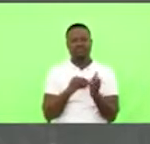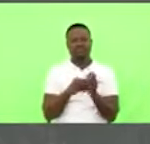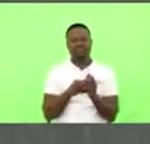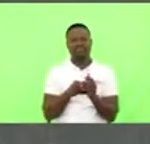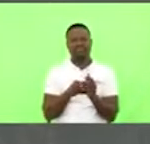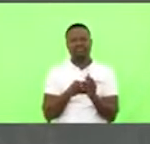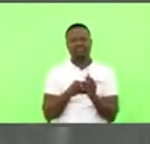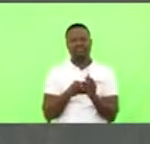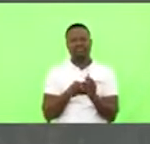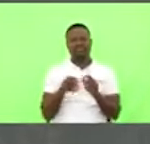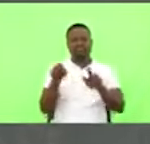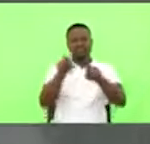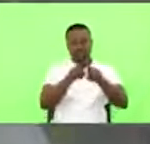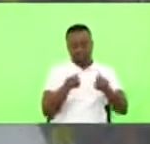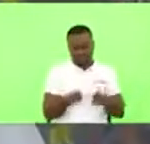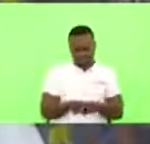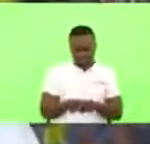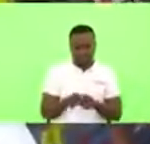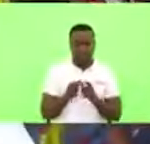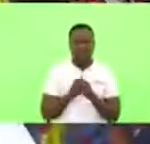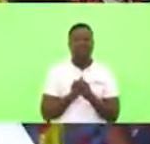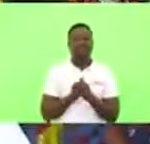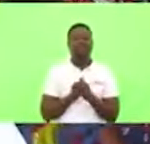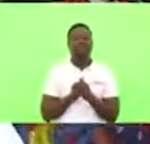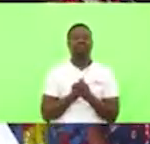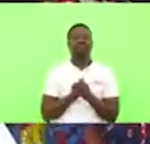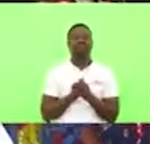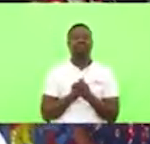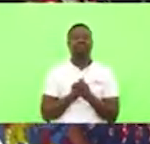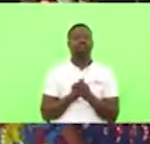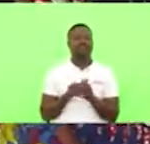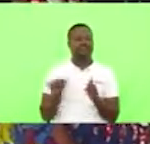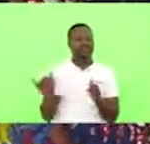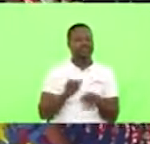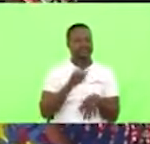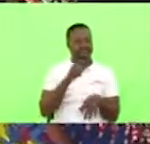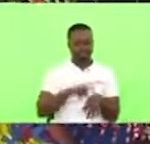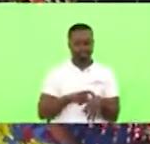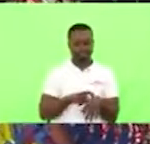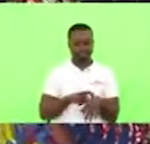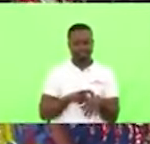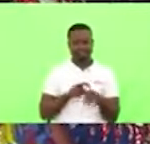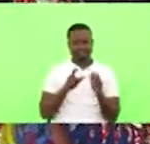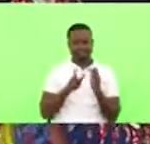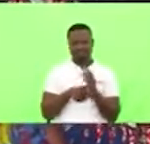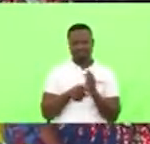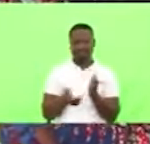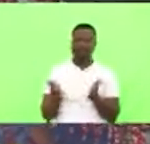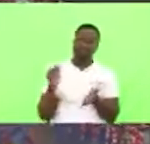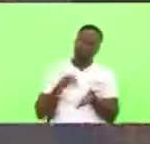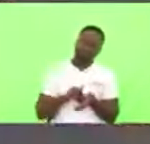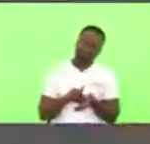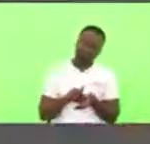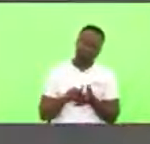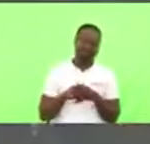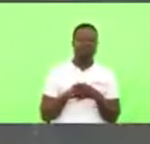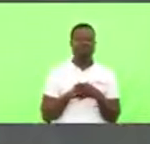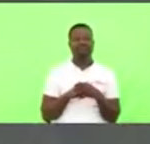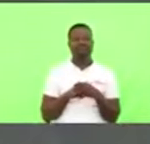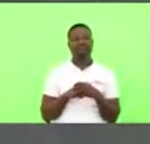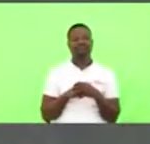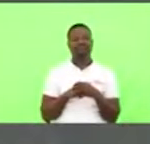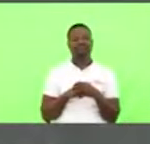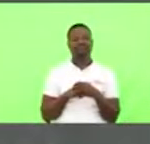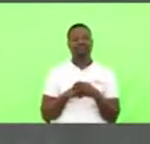as "also," at the same time, then again. So